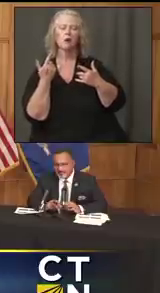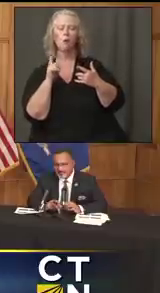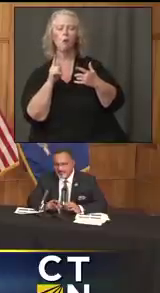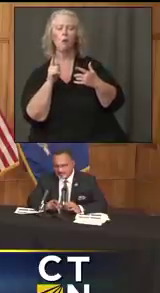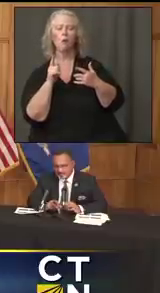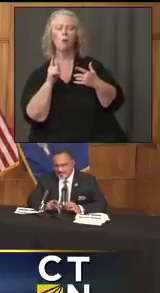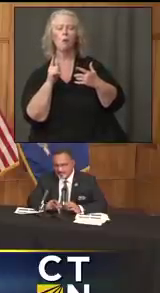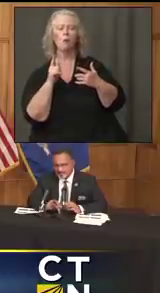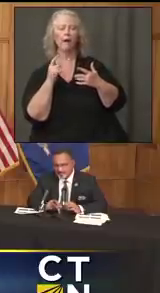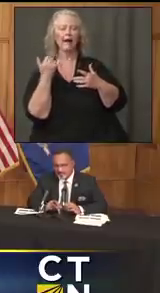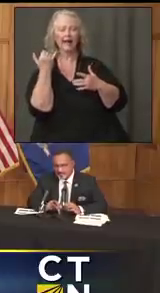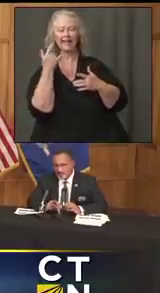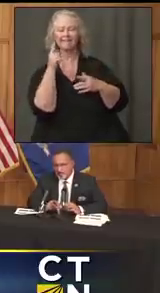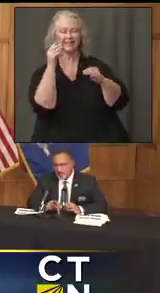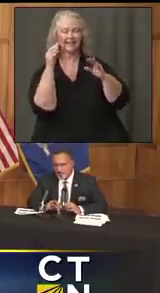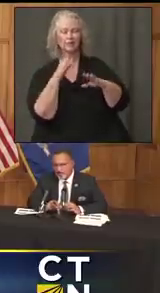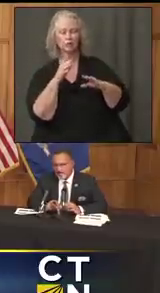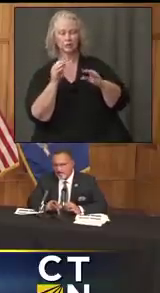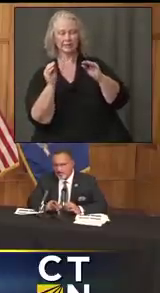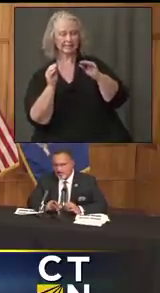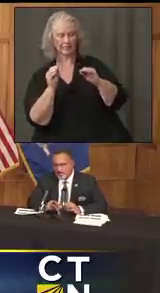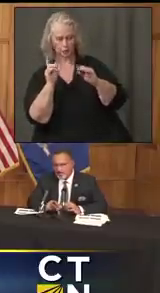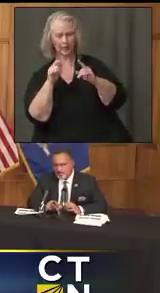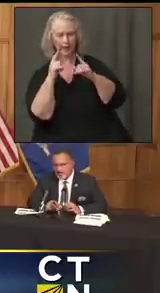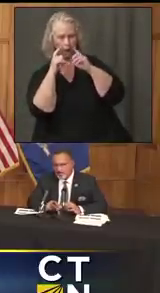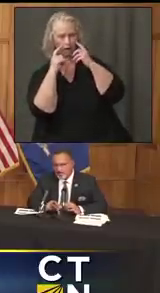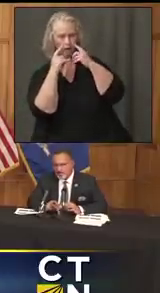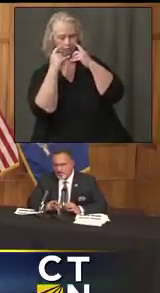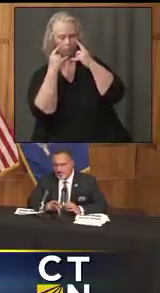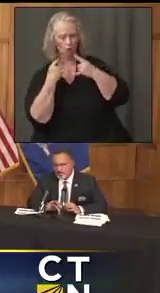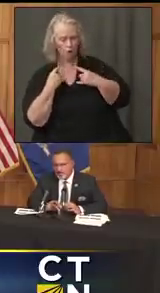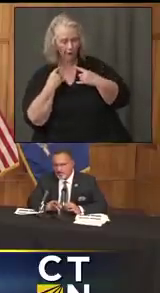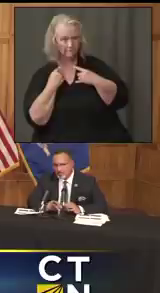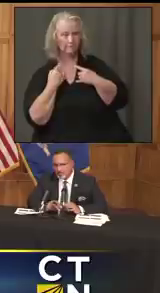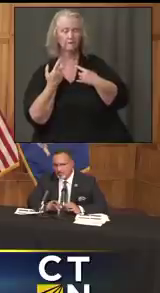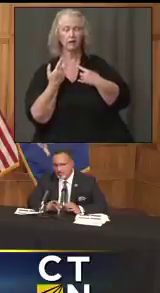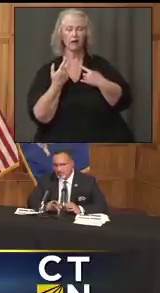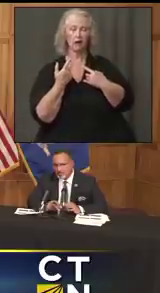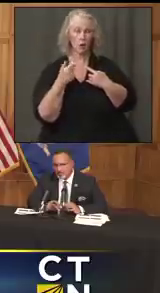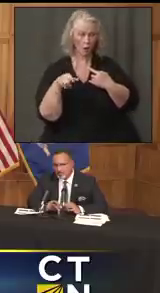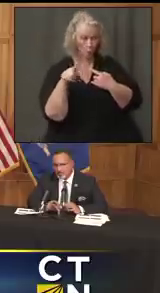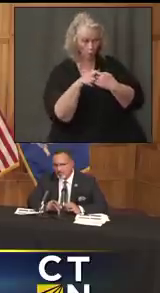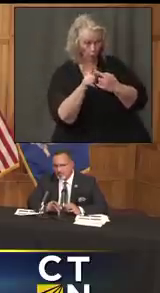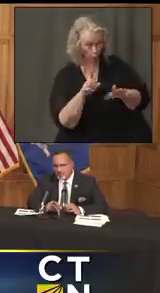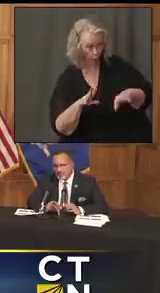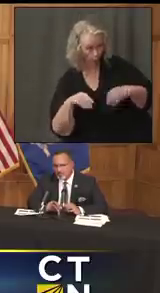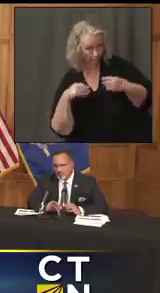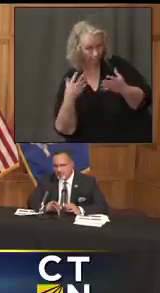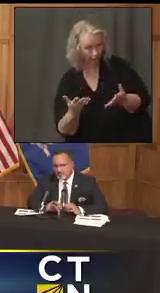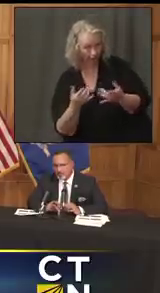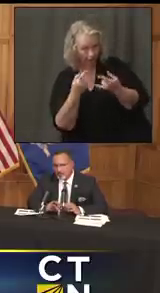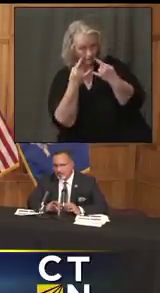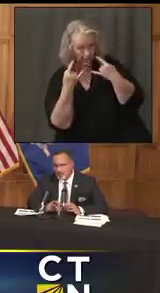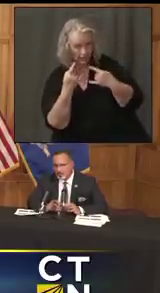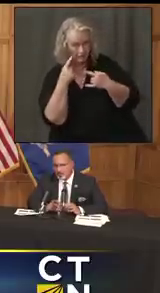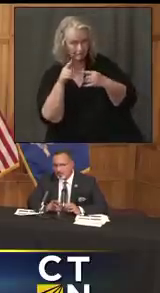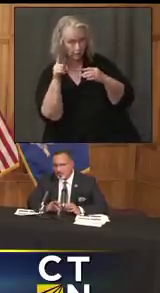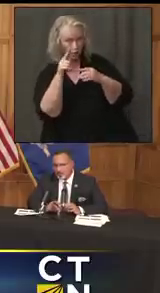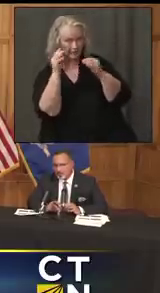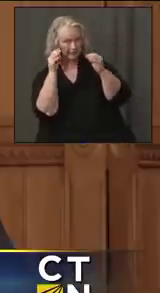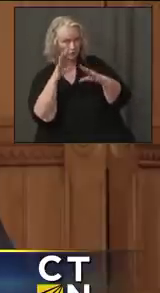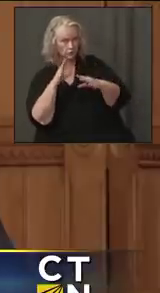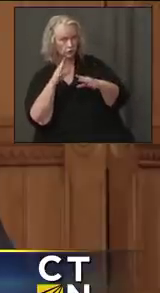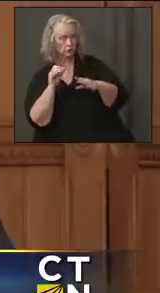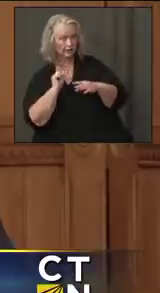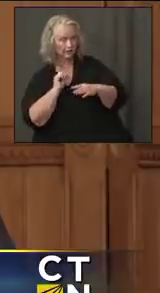you clarify that situation? And can you confirm, will face masks be provided for all students and staff? If